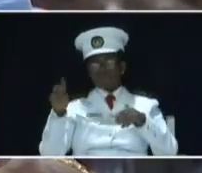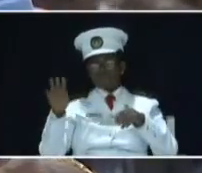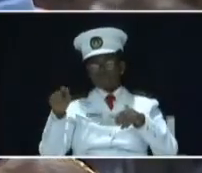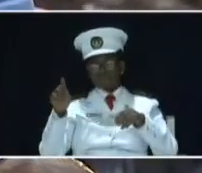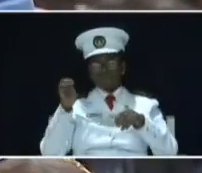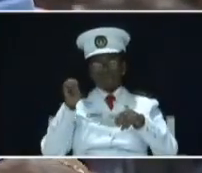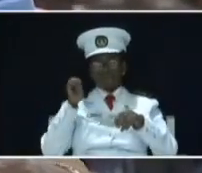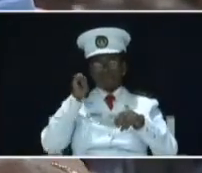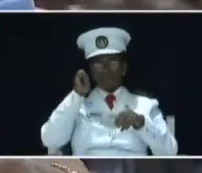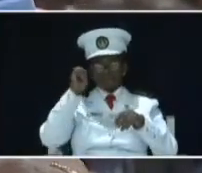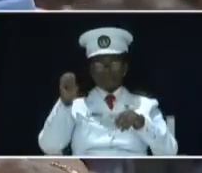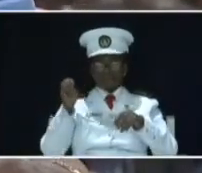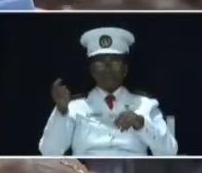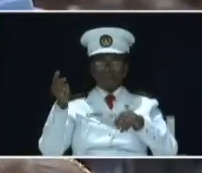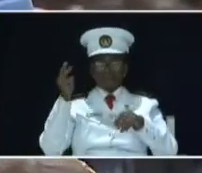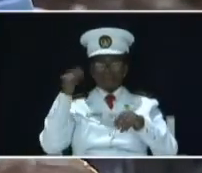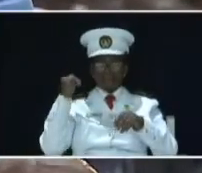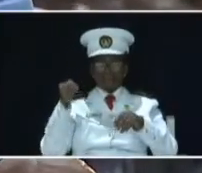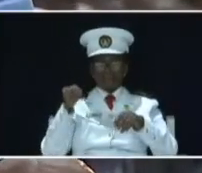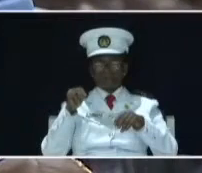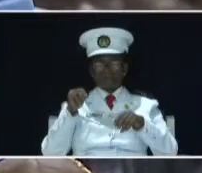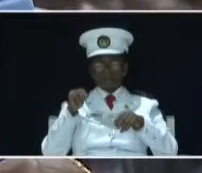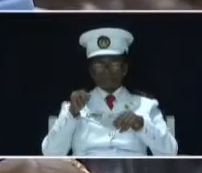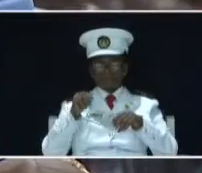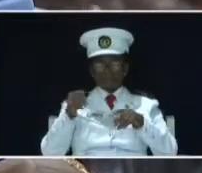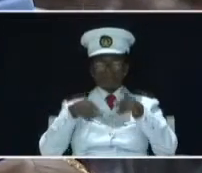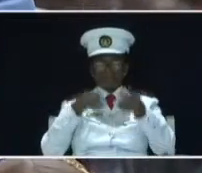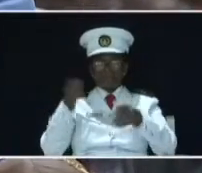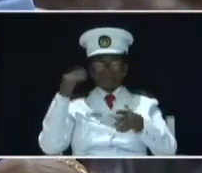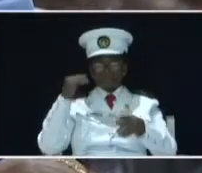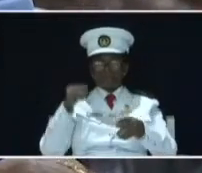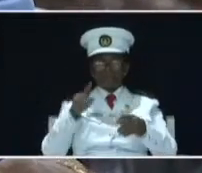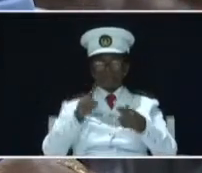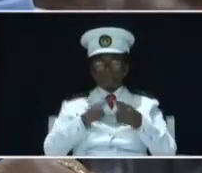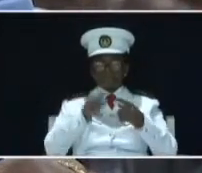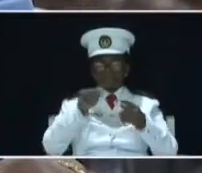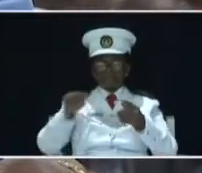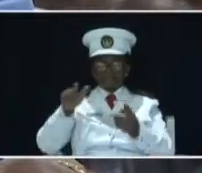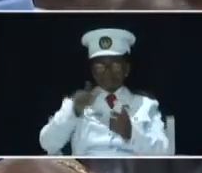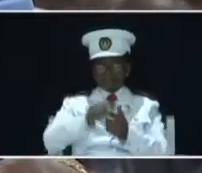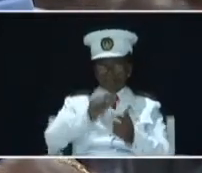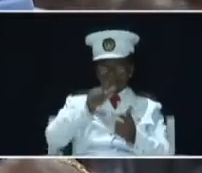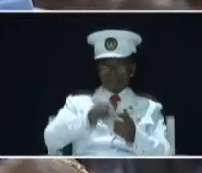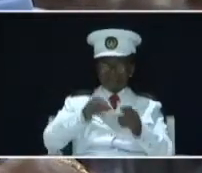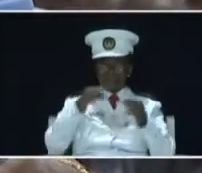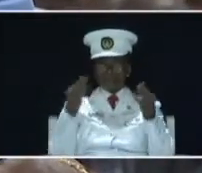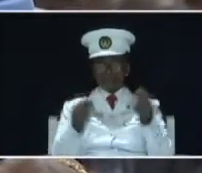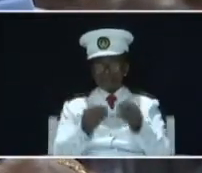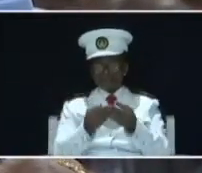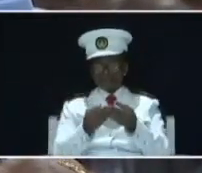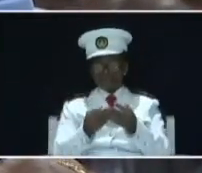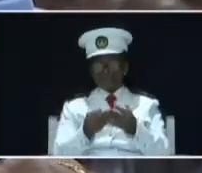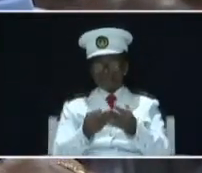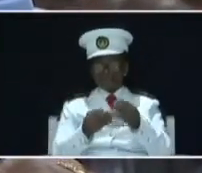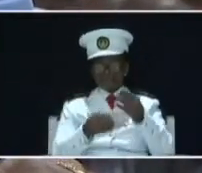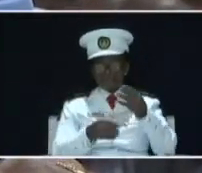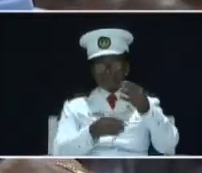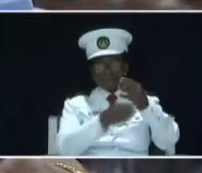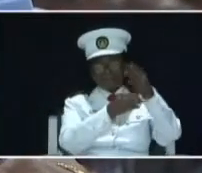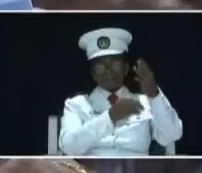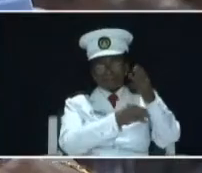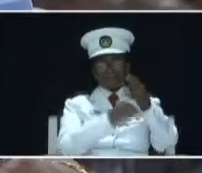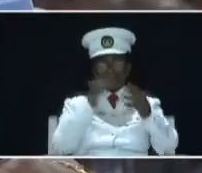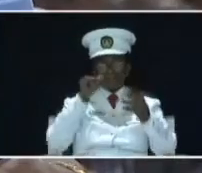Elijah was of such a low family background. They never mentioned his father's